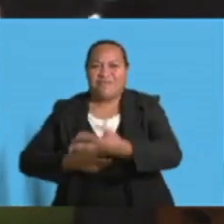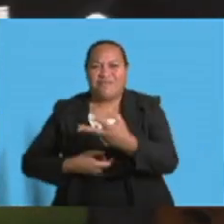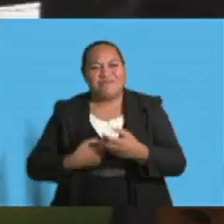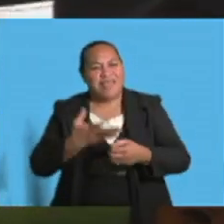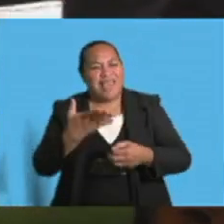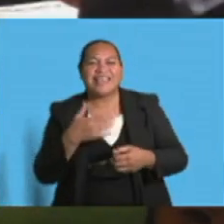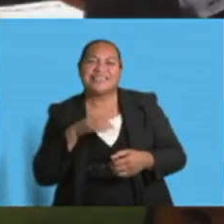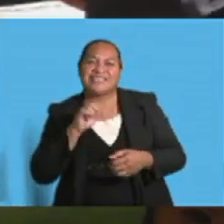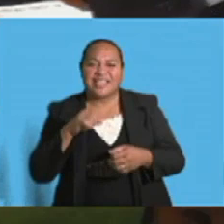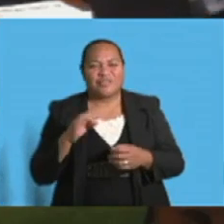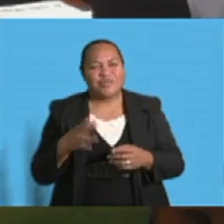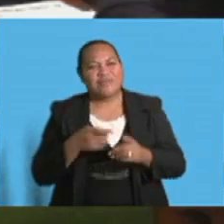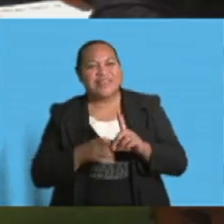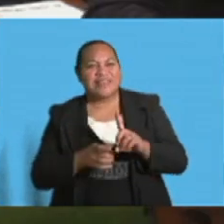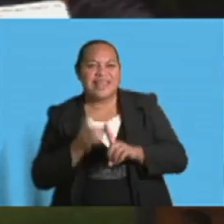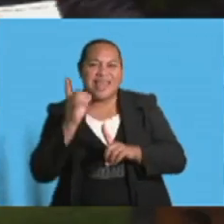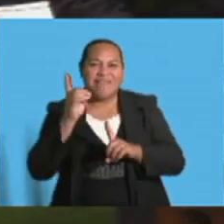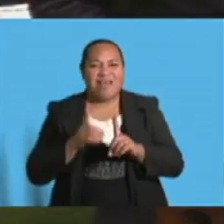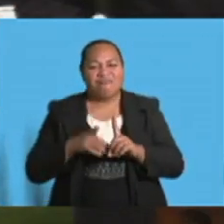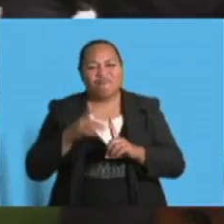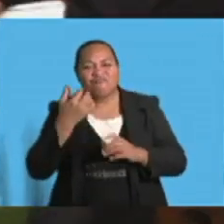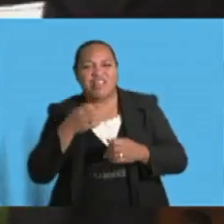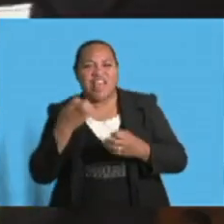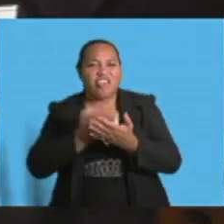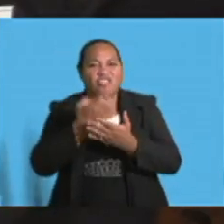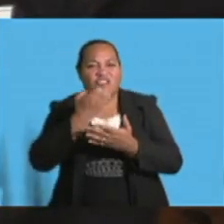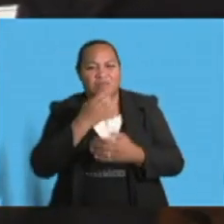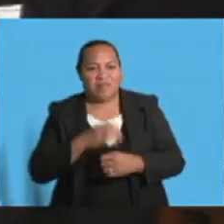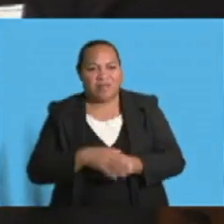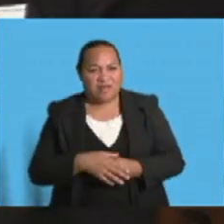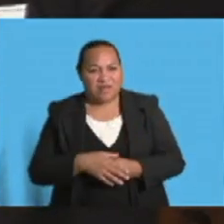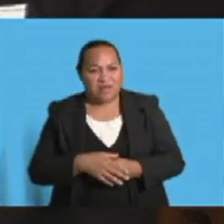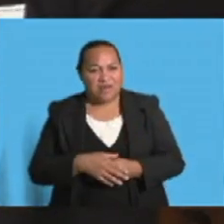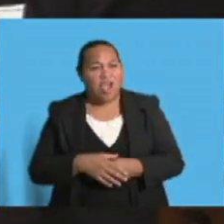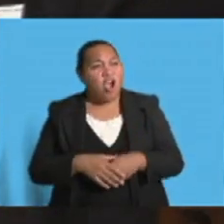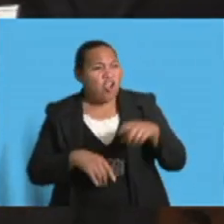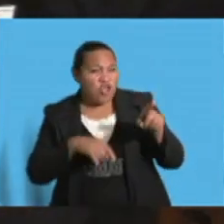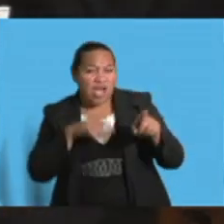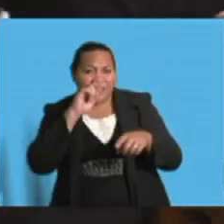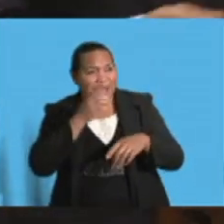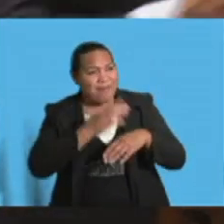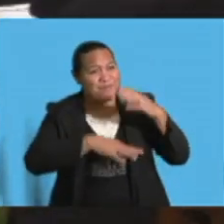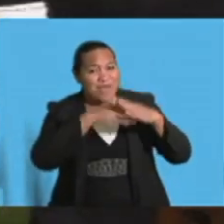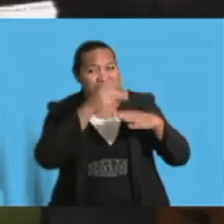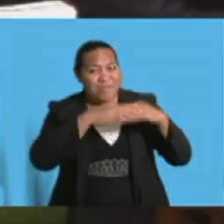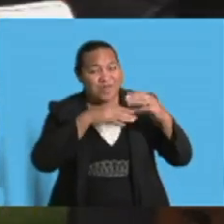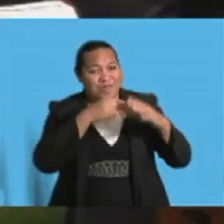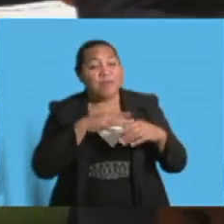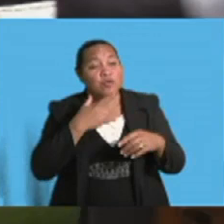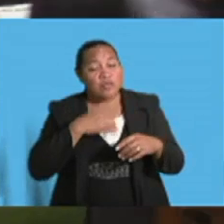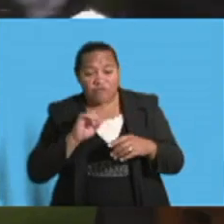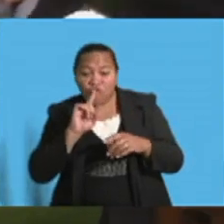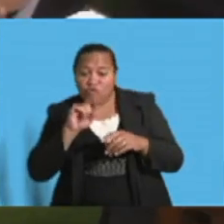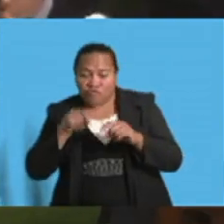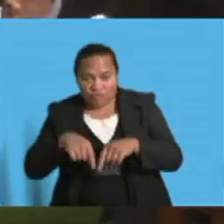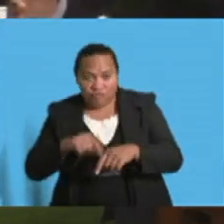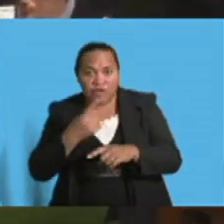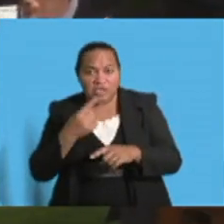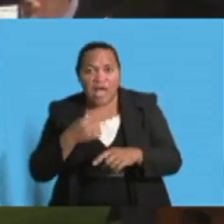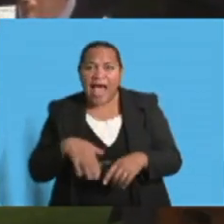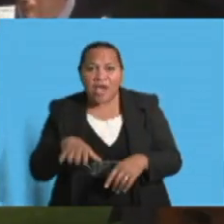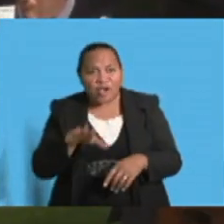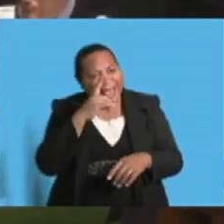a linear development to the economy. Oh, you can't actually build that building because you have to do this first. Or you can do it all